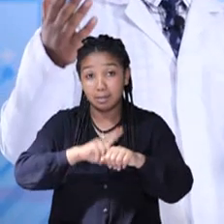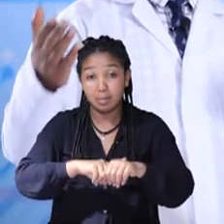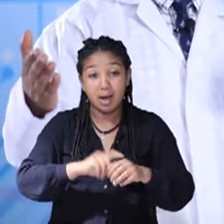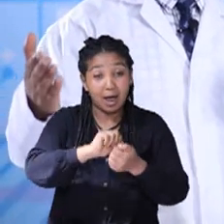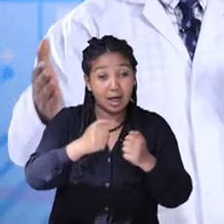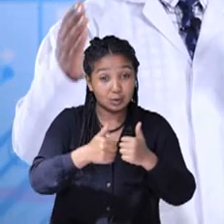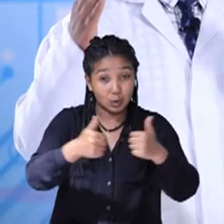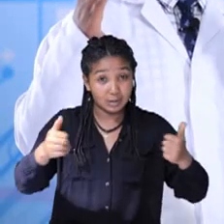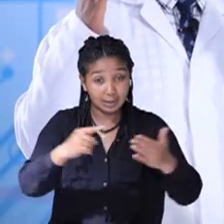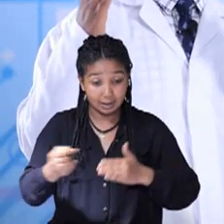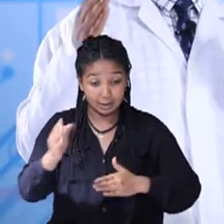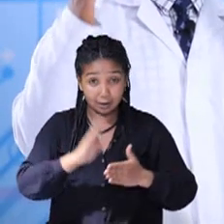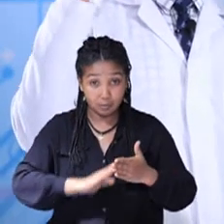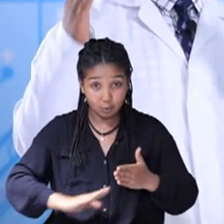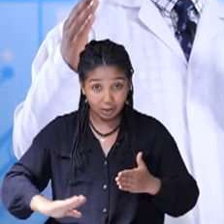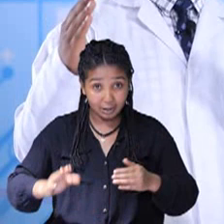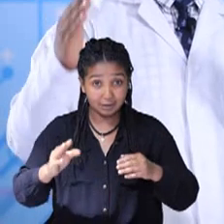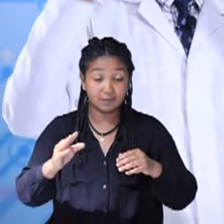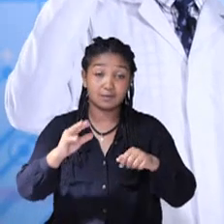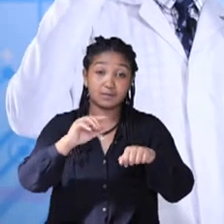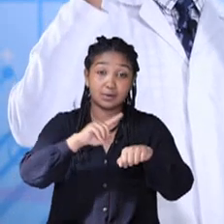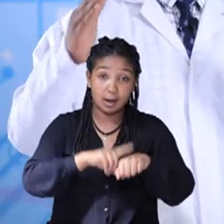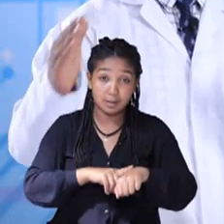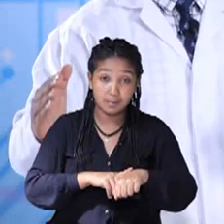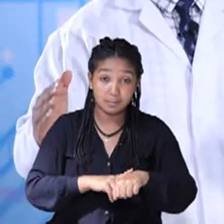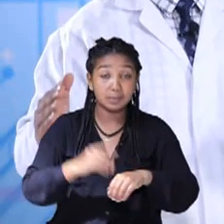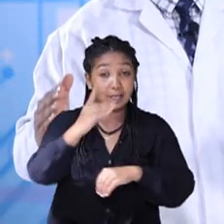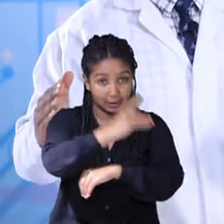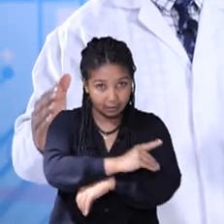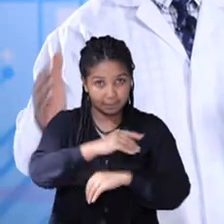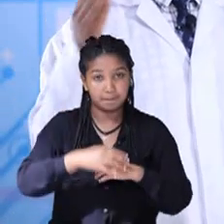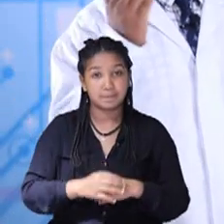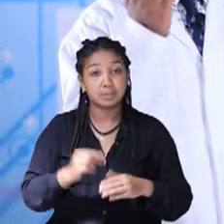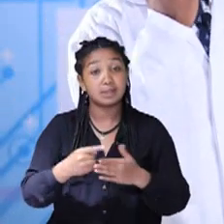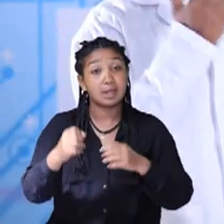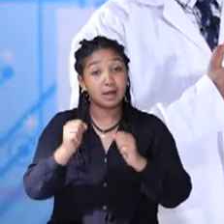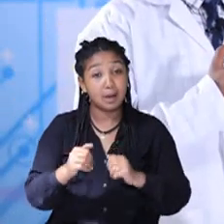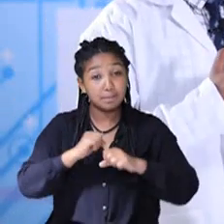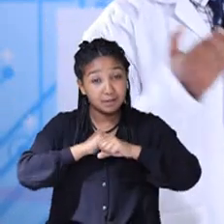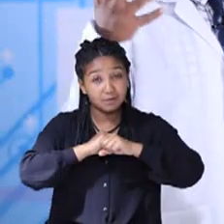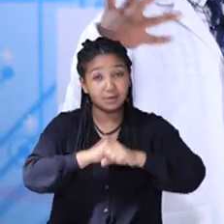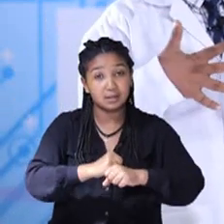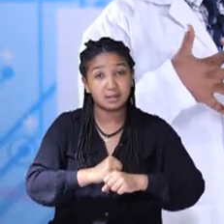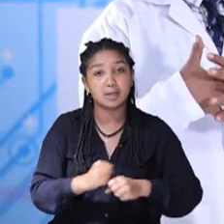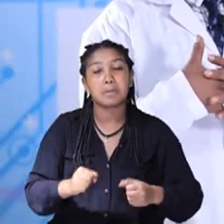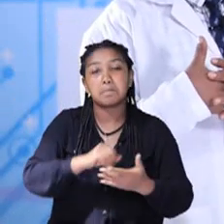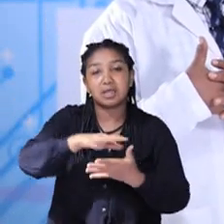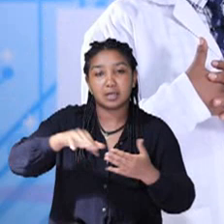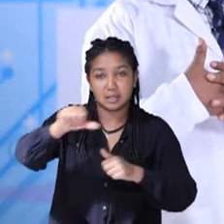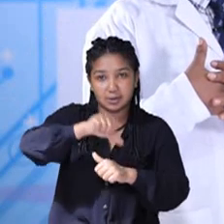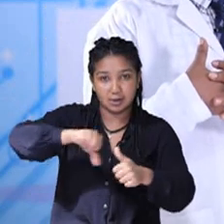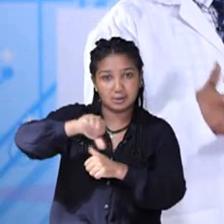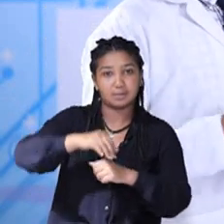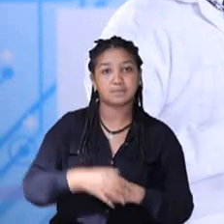by isolating their reproductive time in a day, they can prevent breeding each